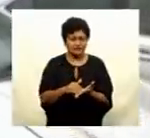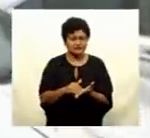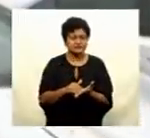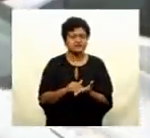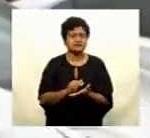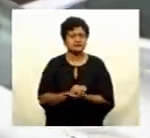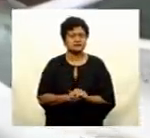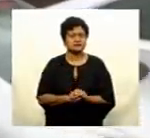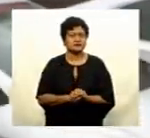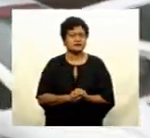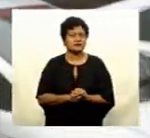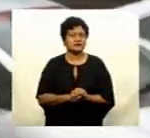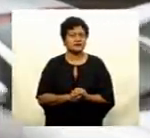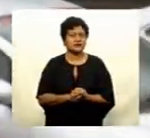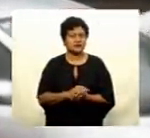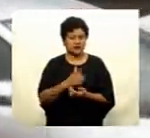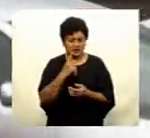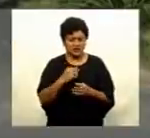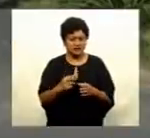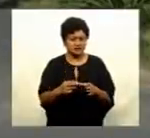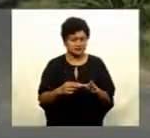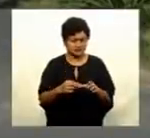have been able to respond to